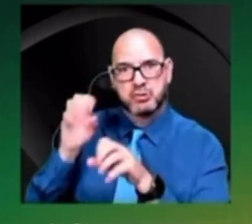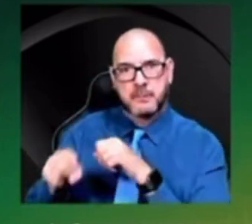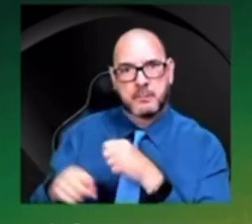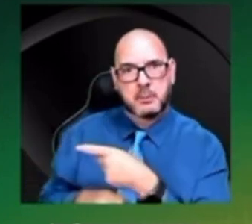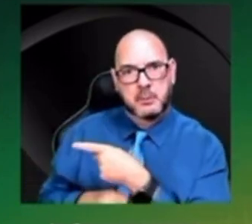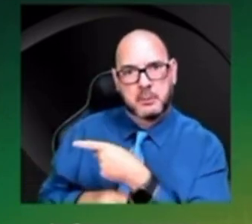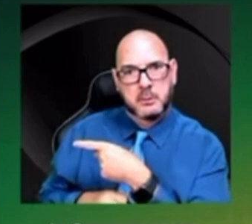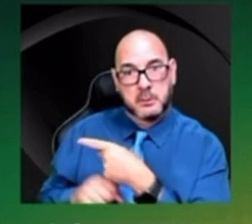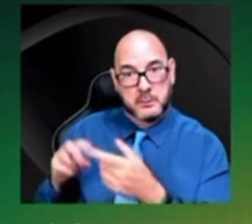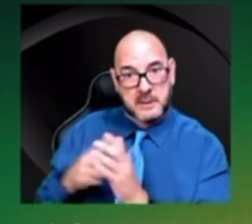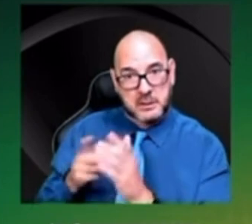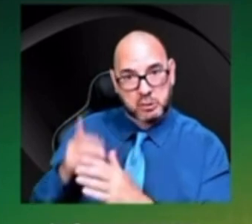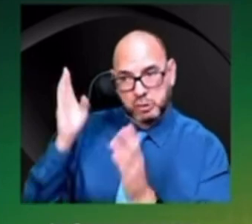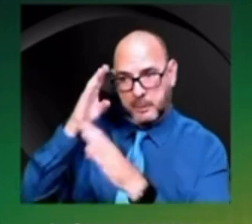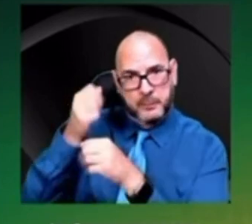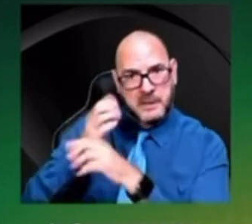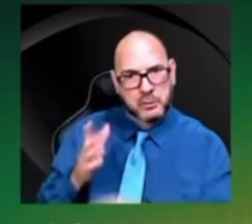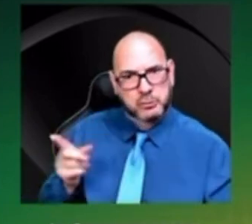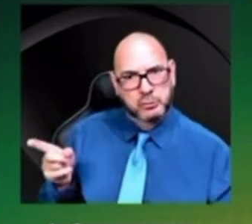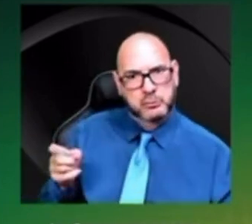The details of